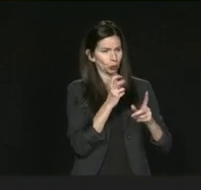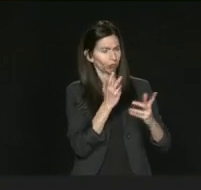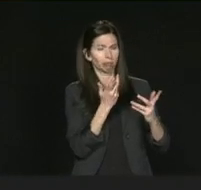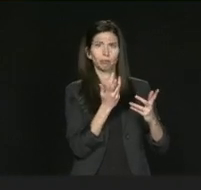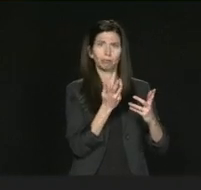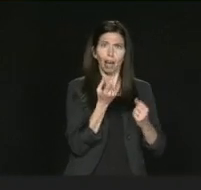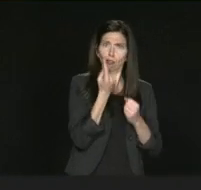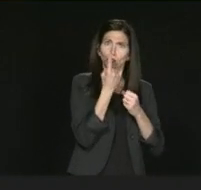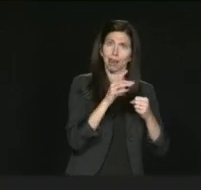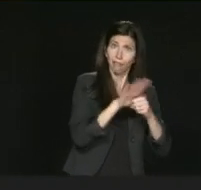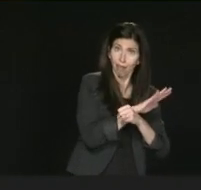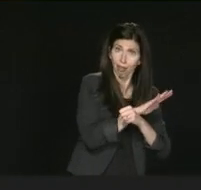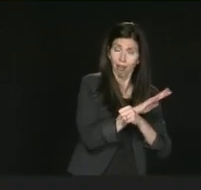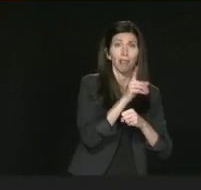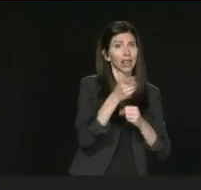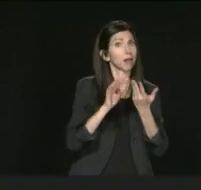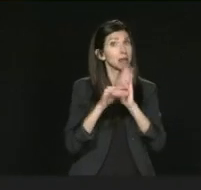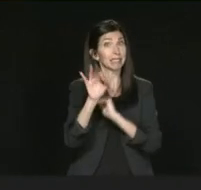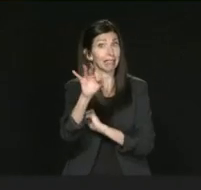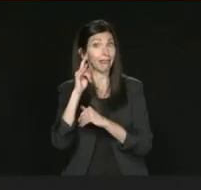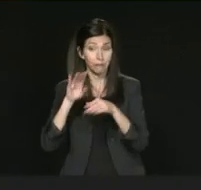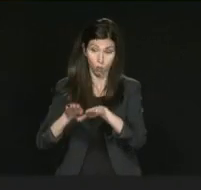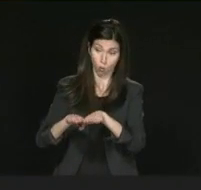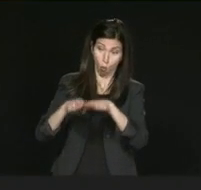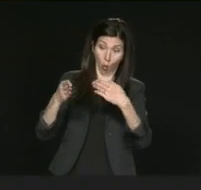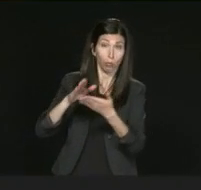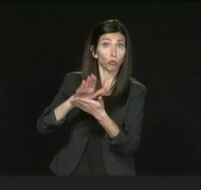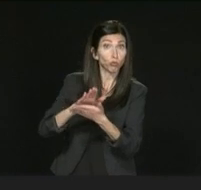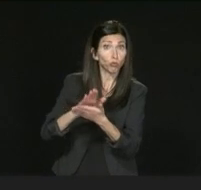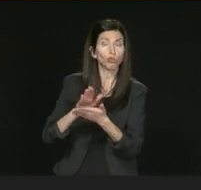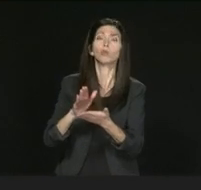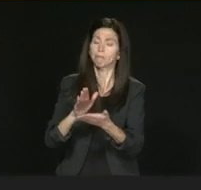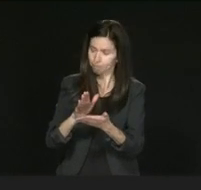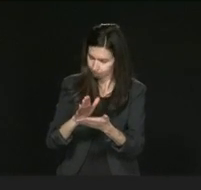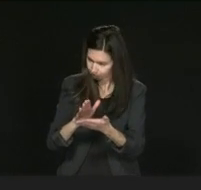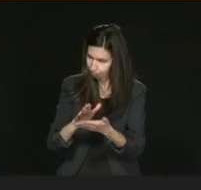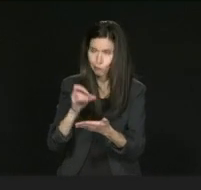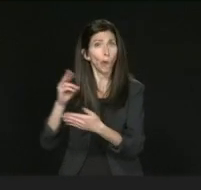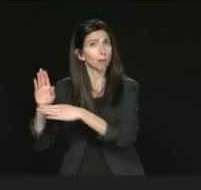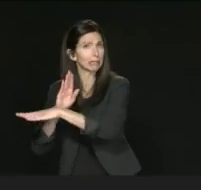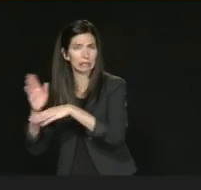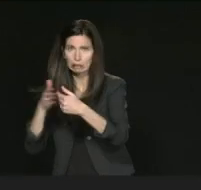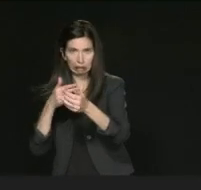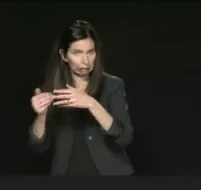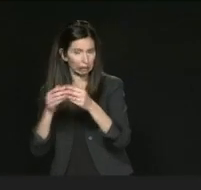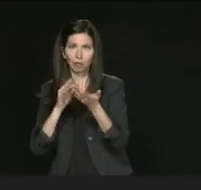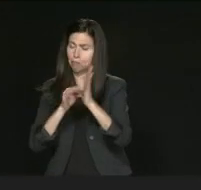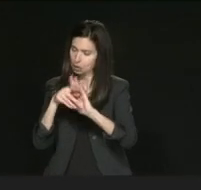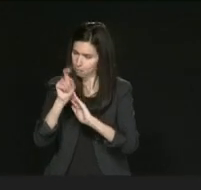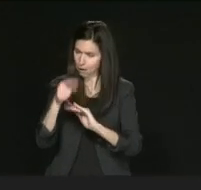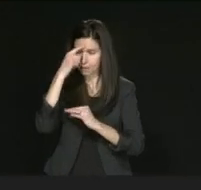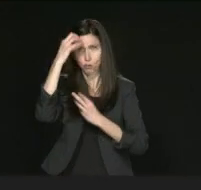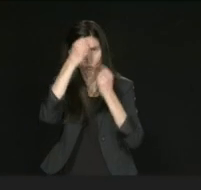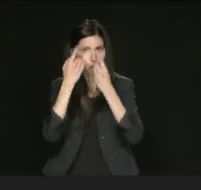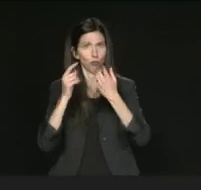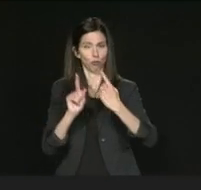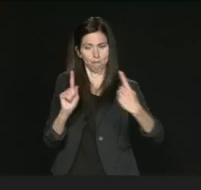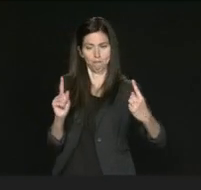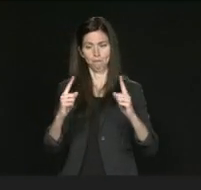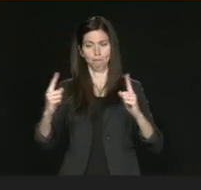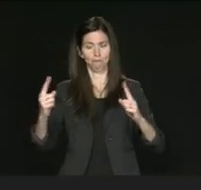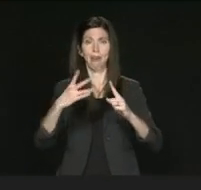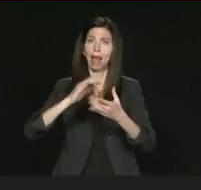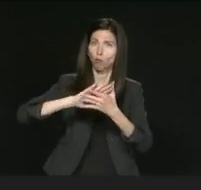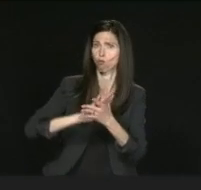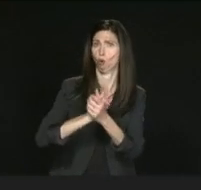as people are opening up businesses, etc. And so I think and schools will schedule people so